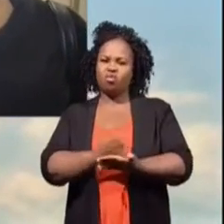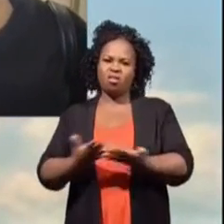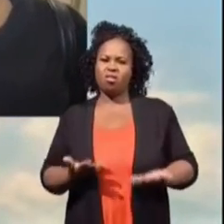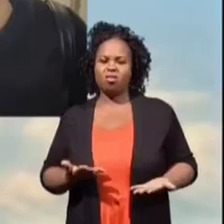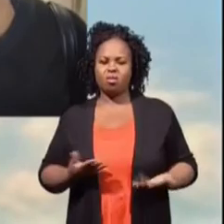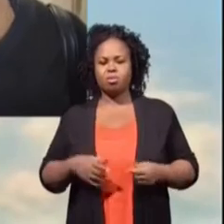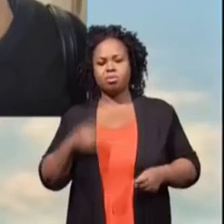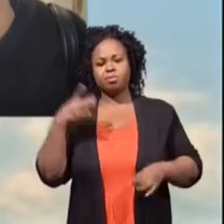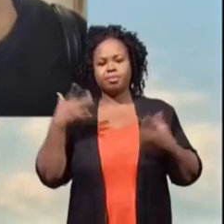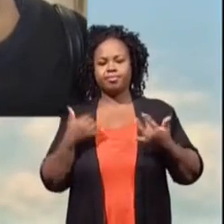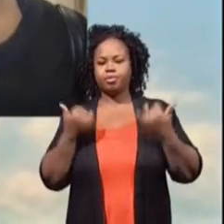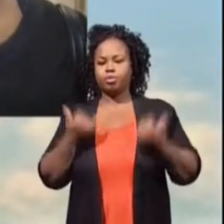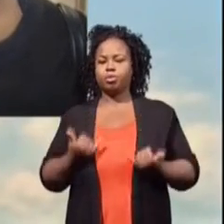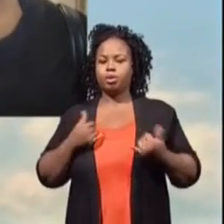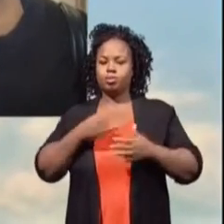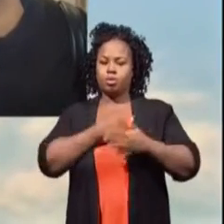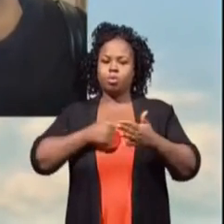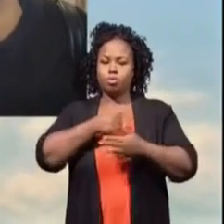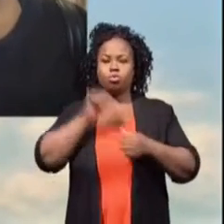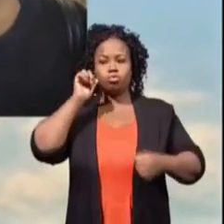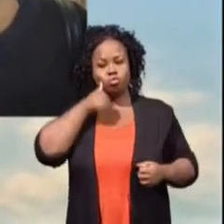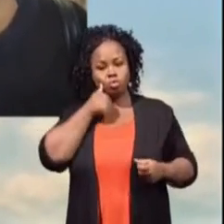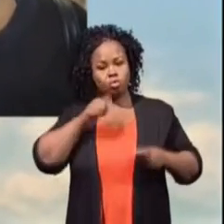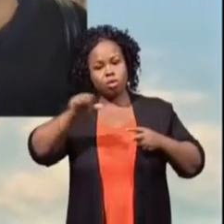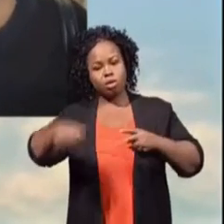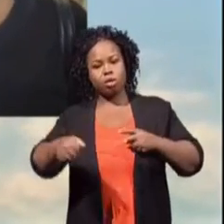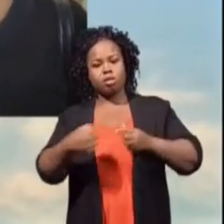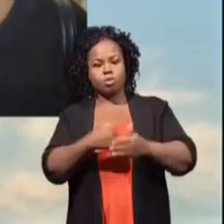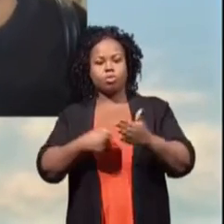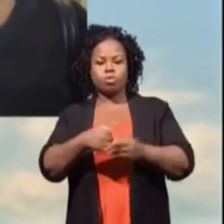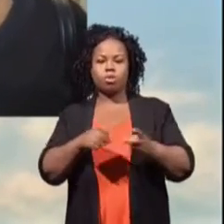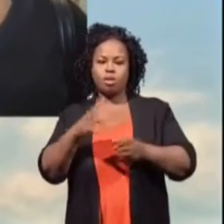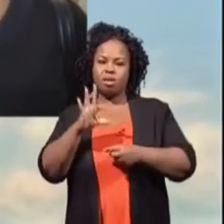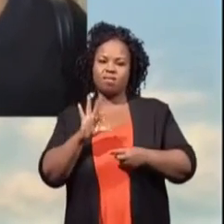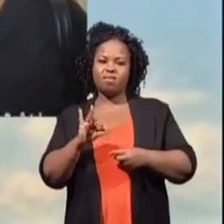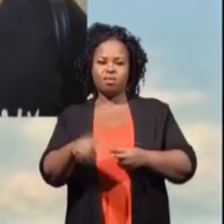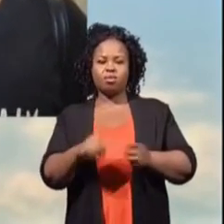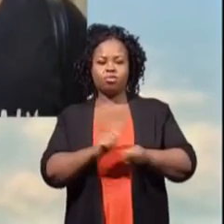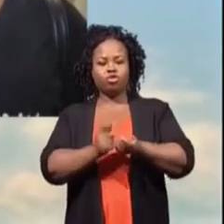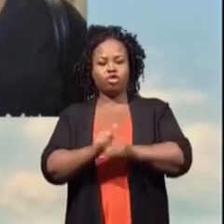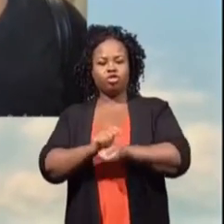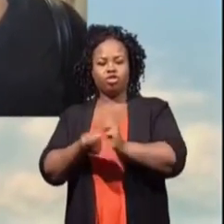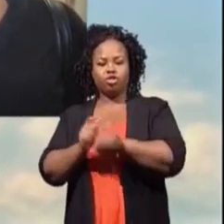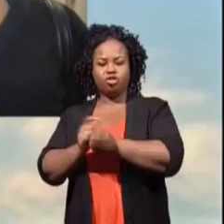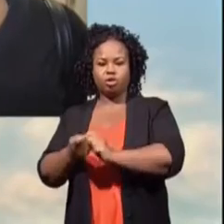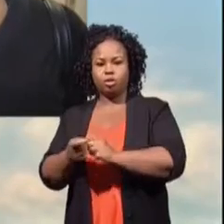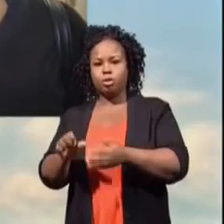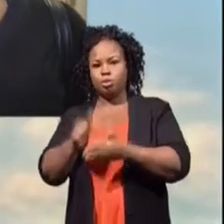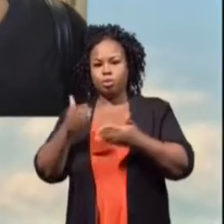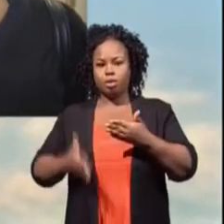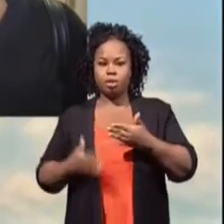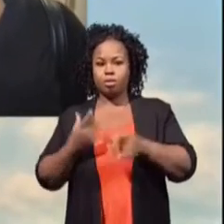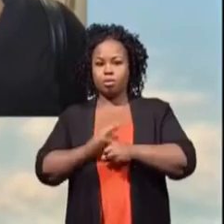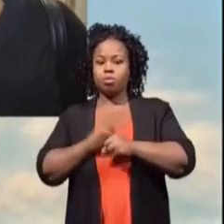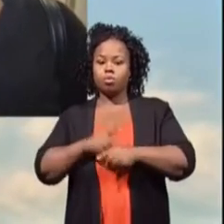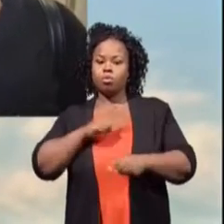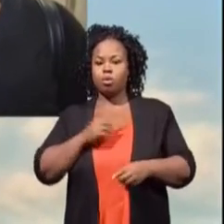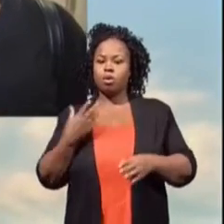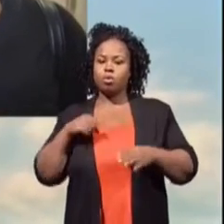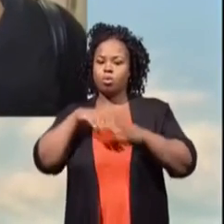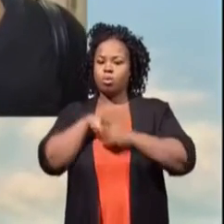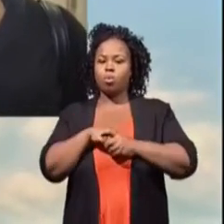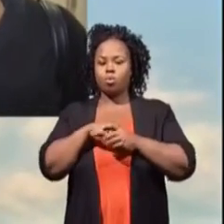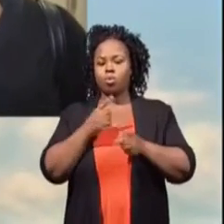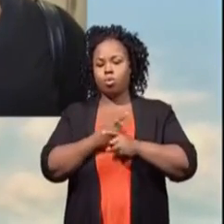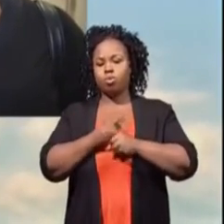chores sometimes let's say today ke na apeyang and then ka sala ke ofa ka apeyang jalo every day we change and then ka di weekend cause ka